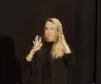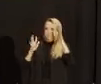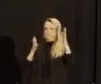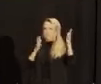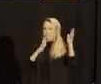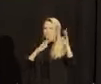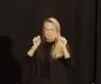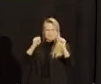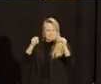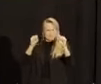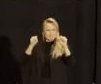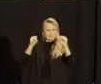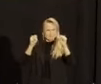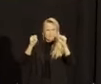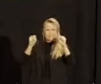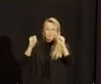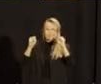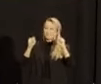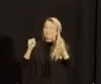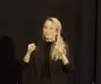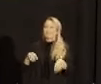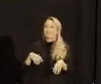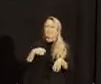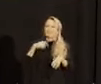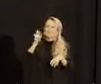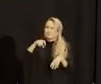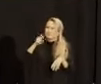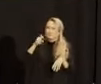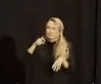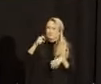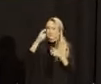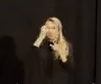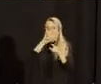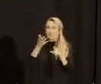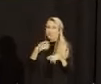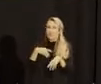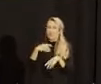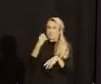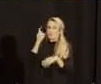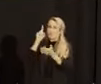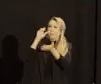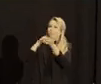People with disabilities should be able to save more than $1,200.